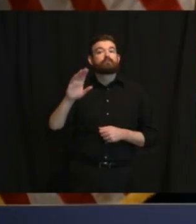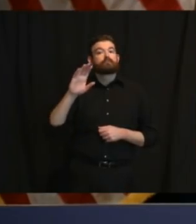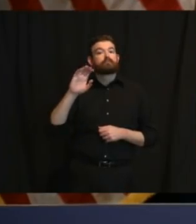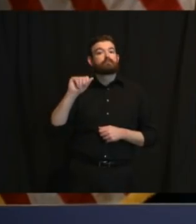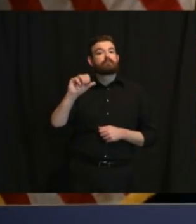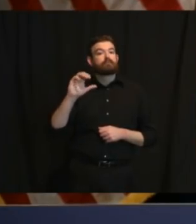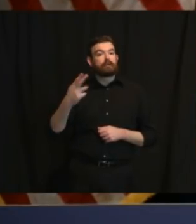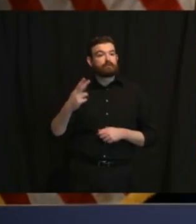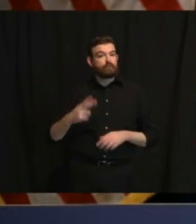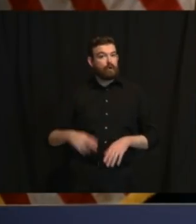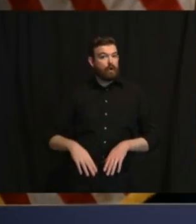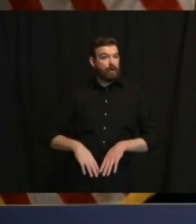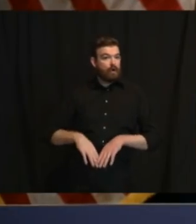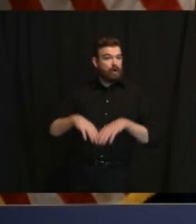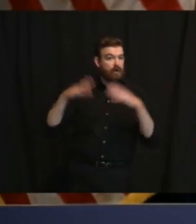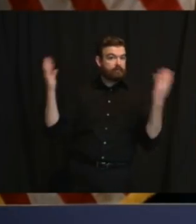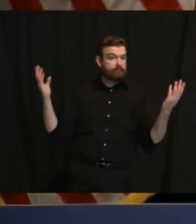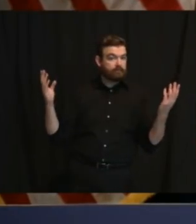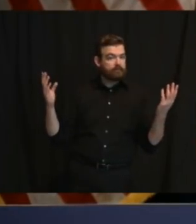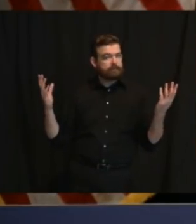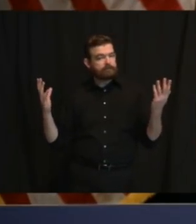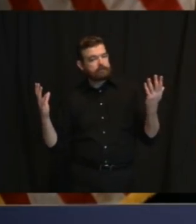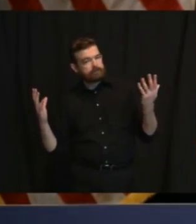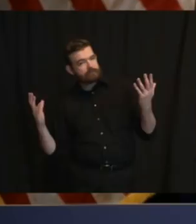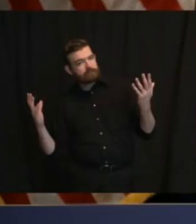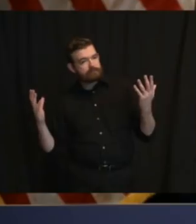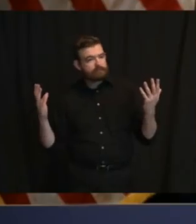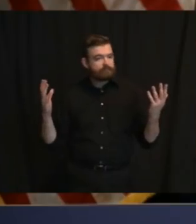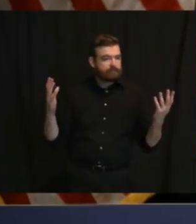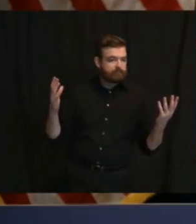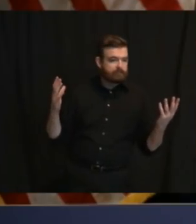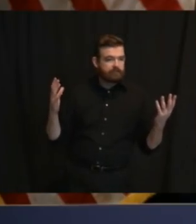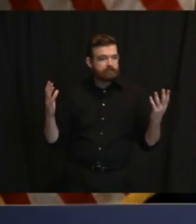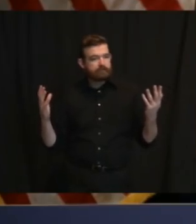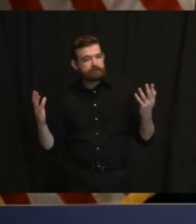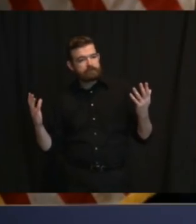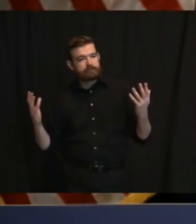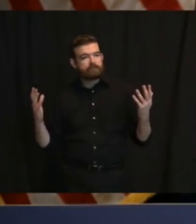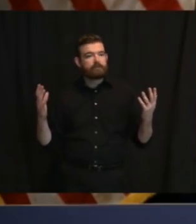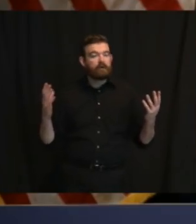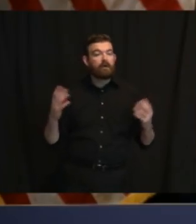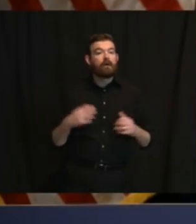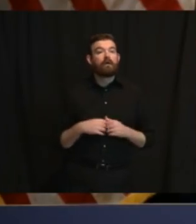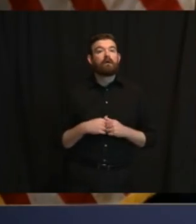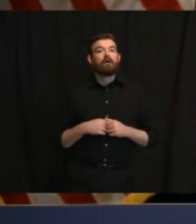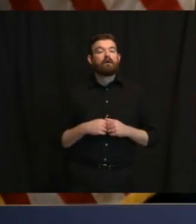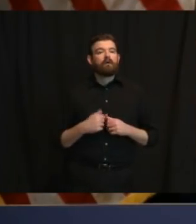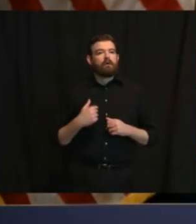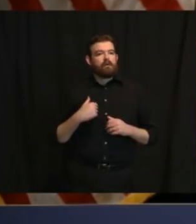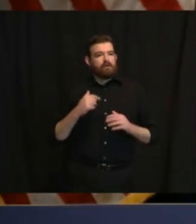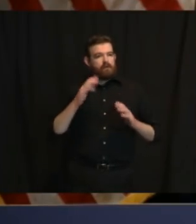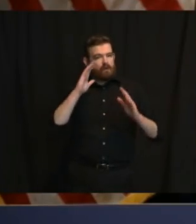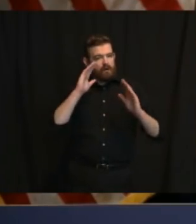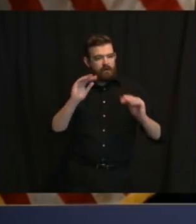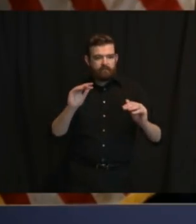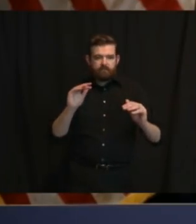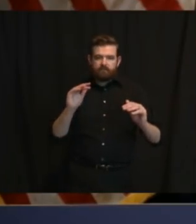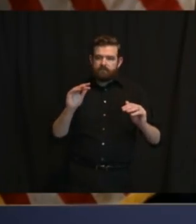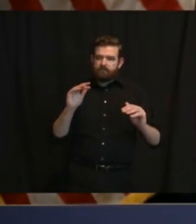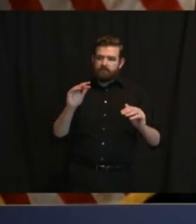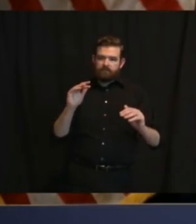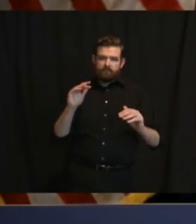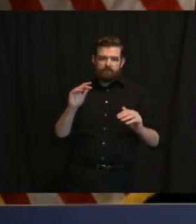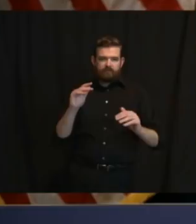upon, folks need to understand that while my optimism is high by the time we get to Memorial Day, and assuming the weather